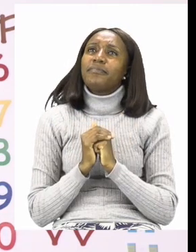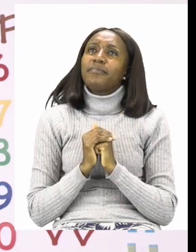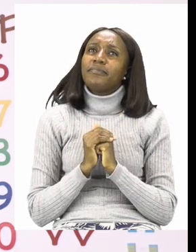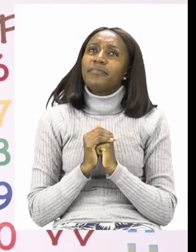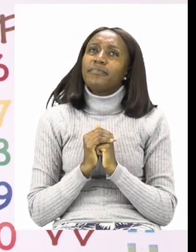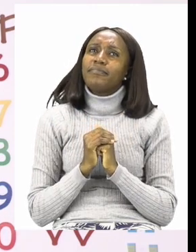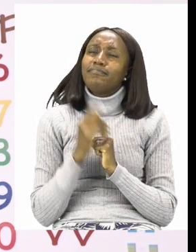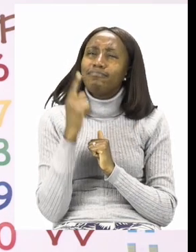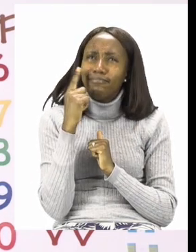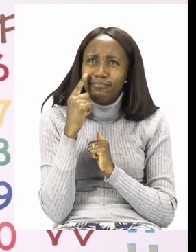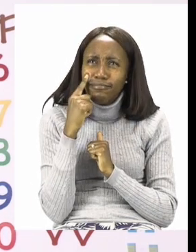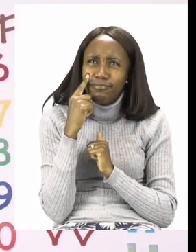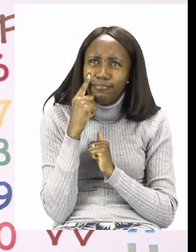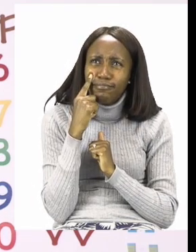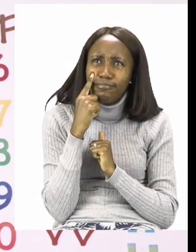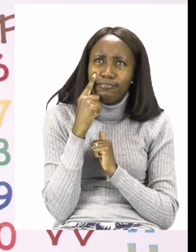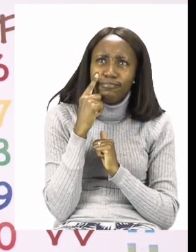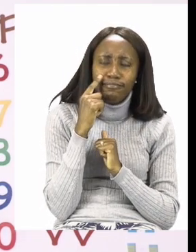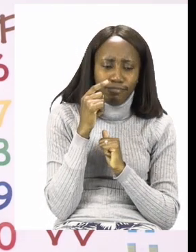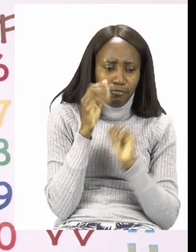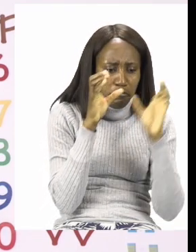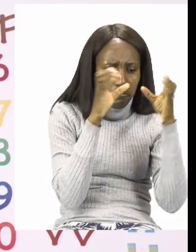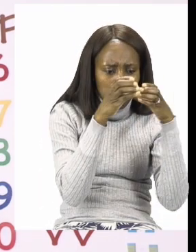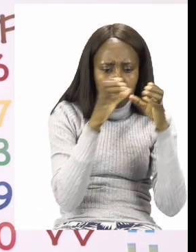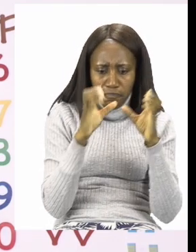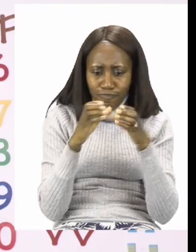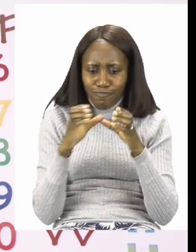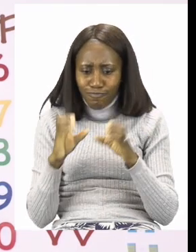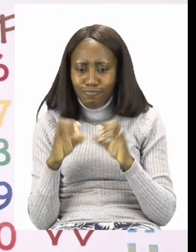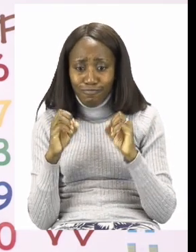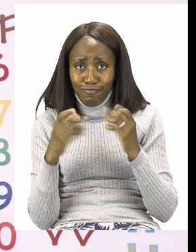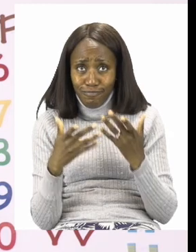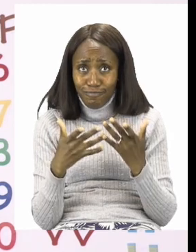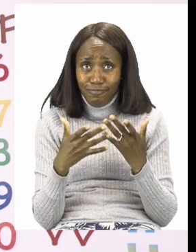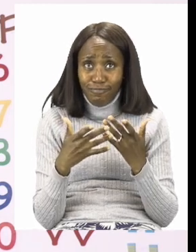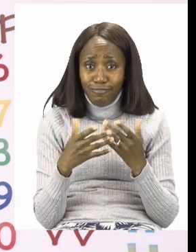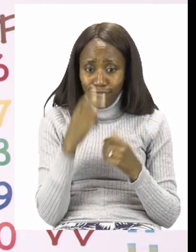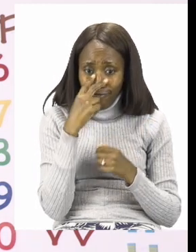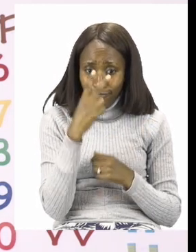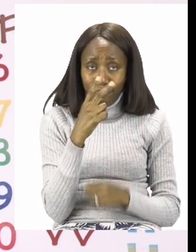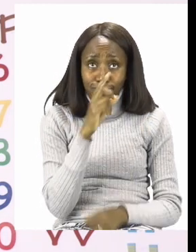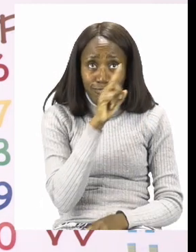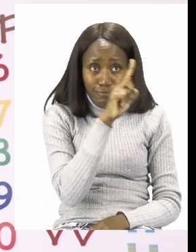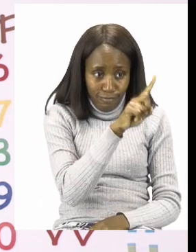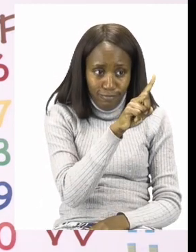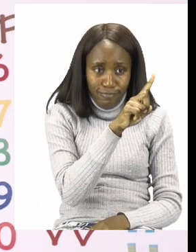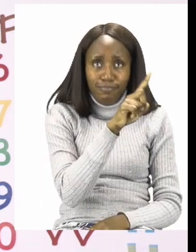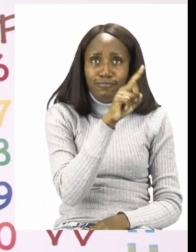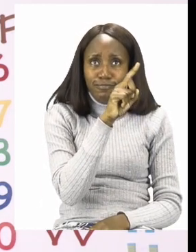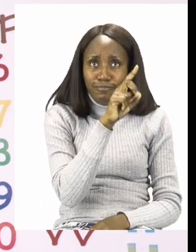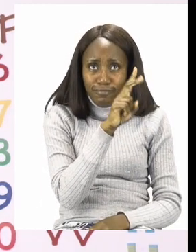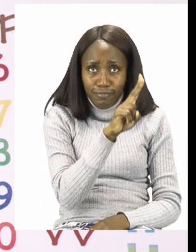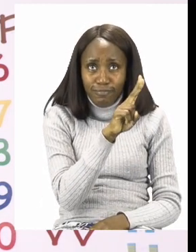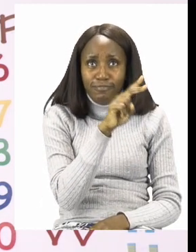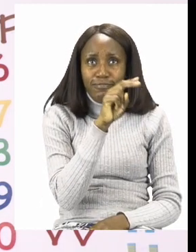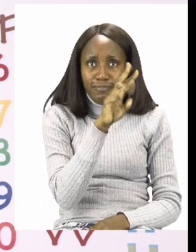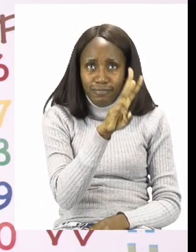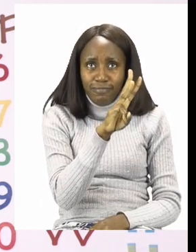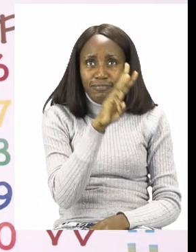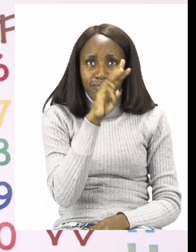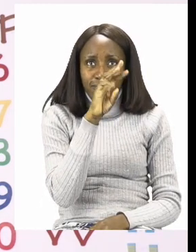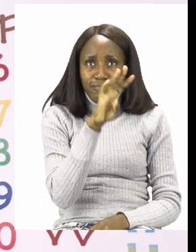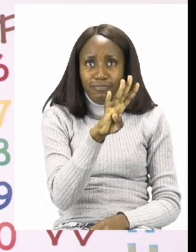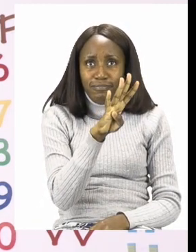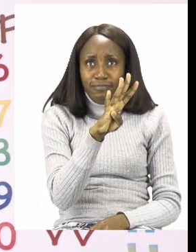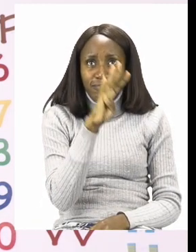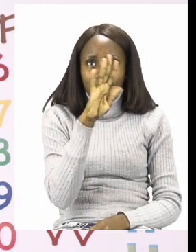look at how many circles we have. So let's count the circles. 1, 2,